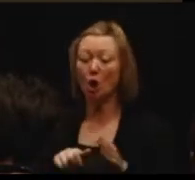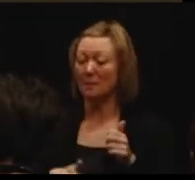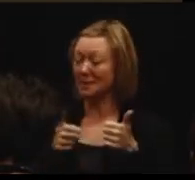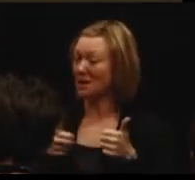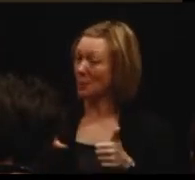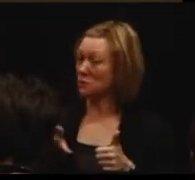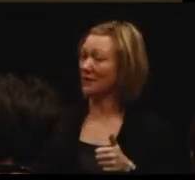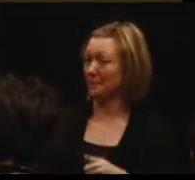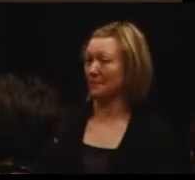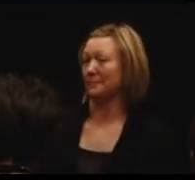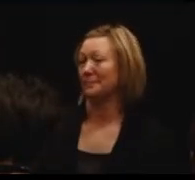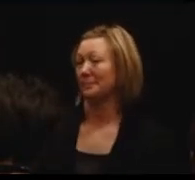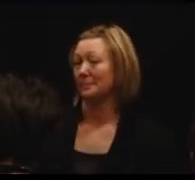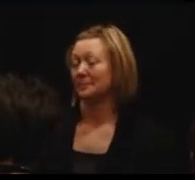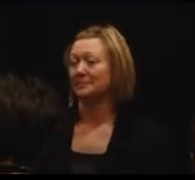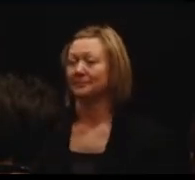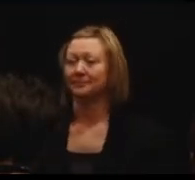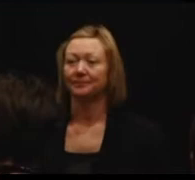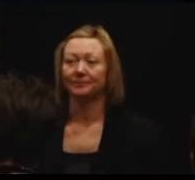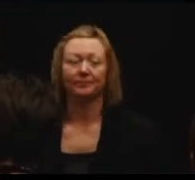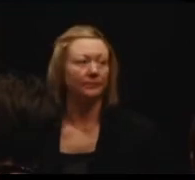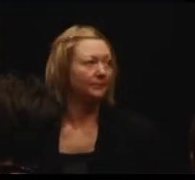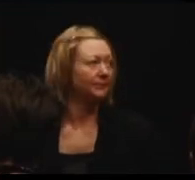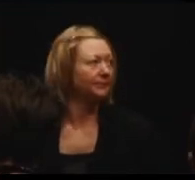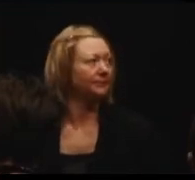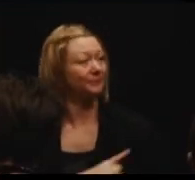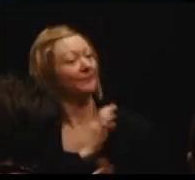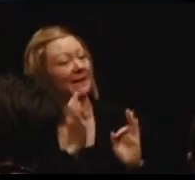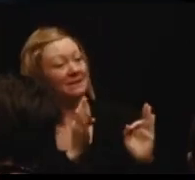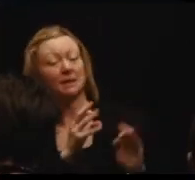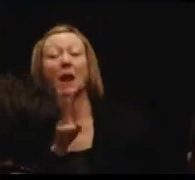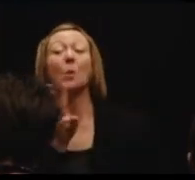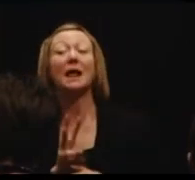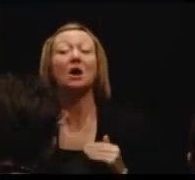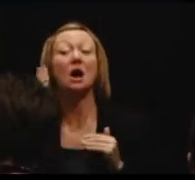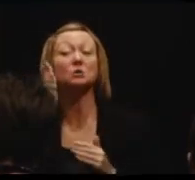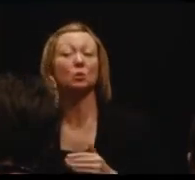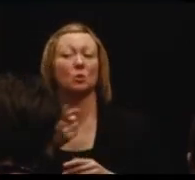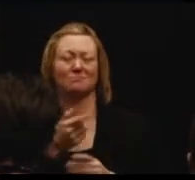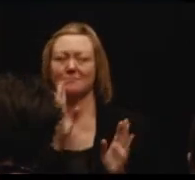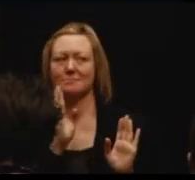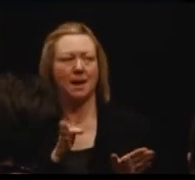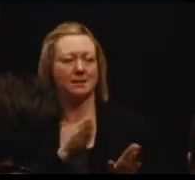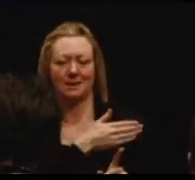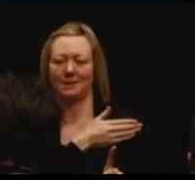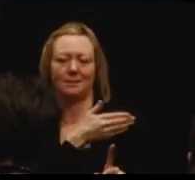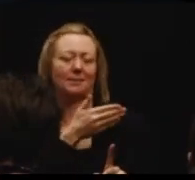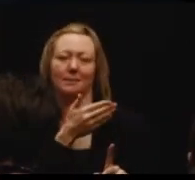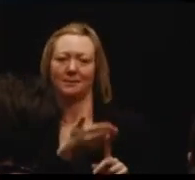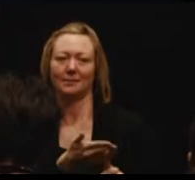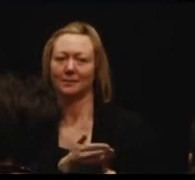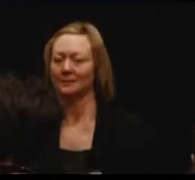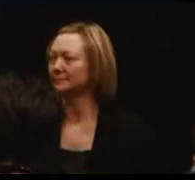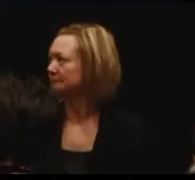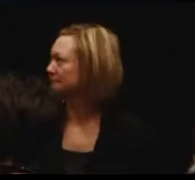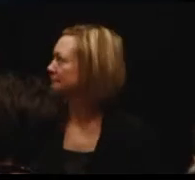of it. Excellent. Thank you. And Wellington High has really done amazing things, I think, over the years. Yes,